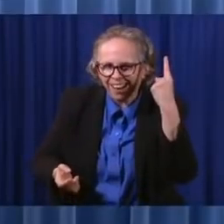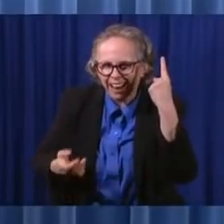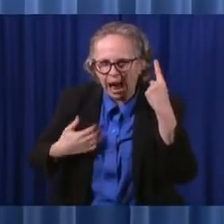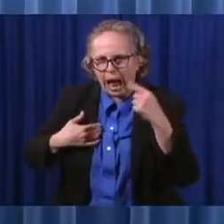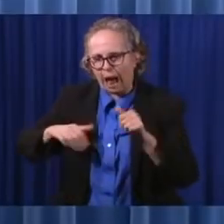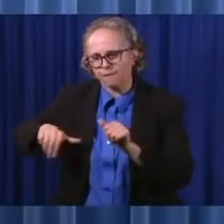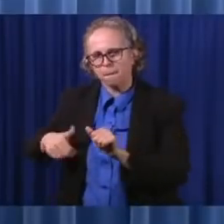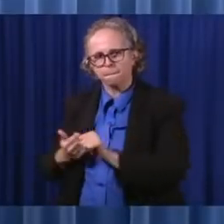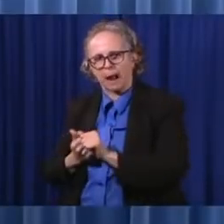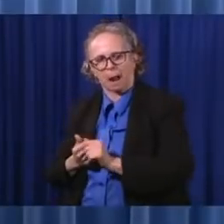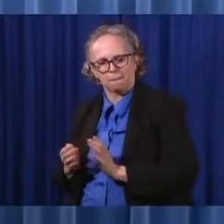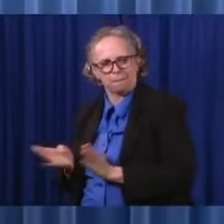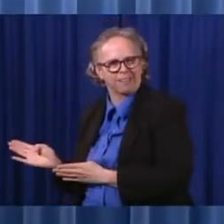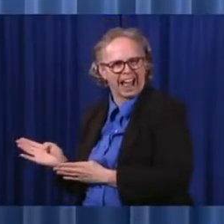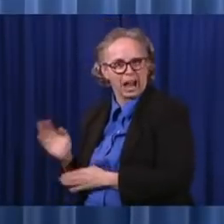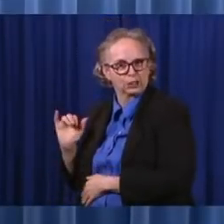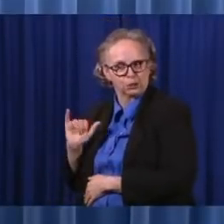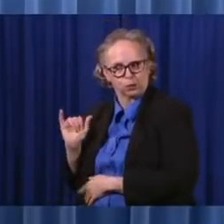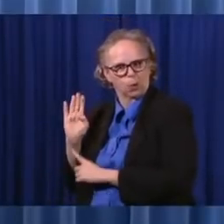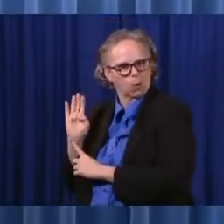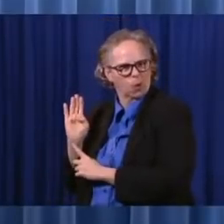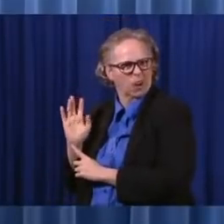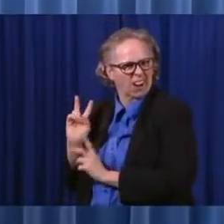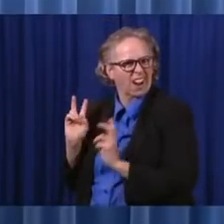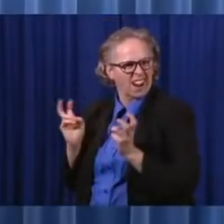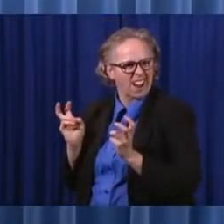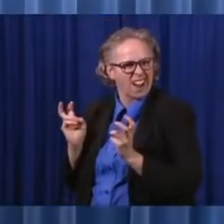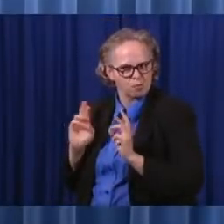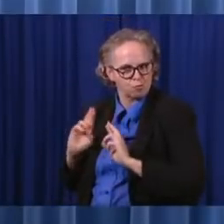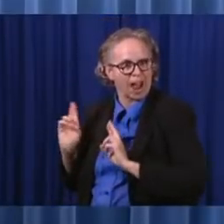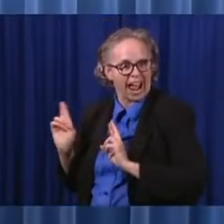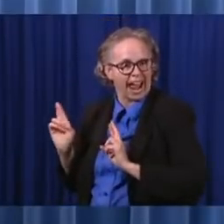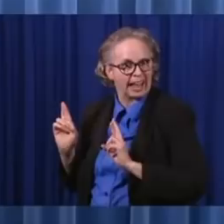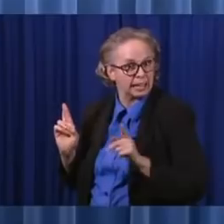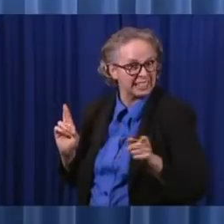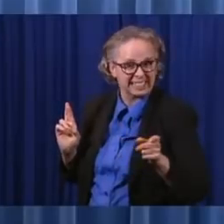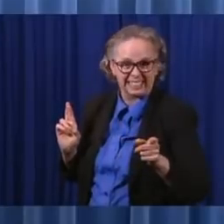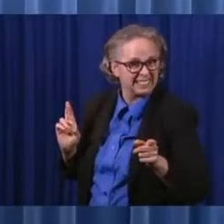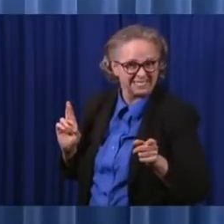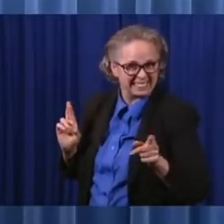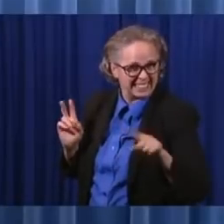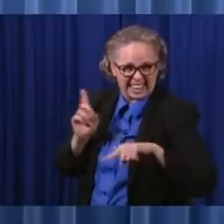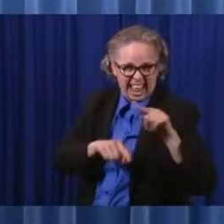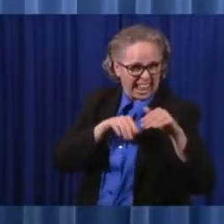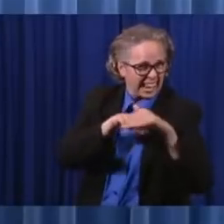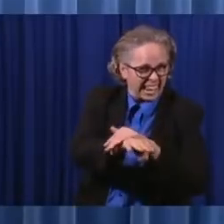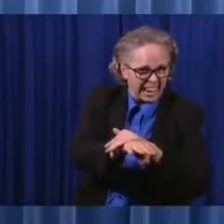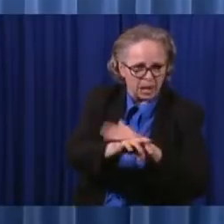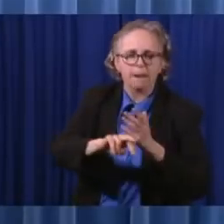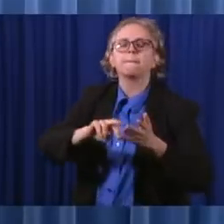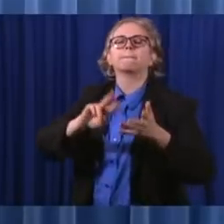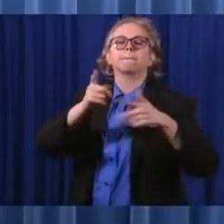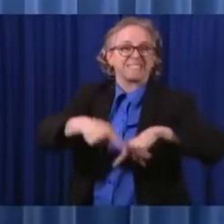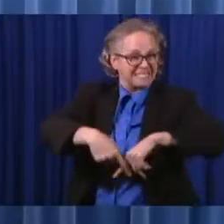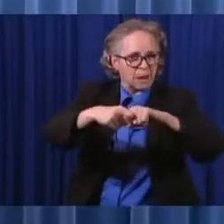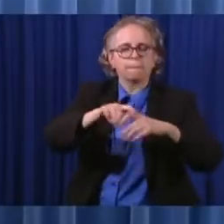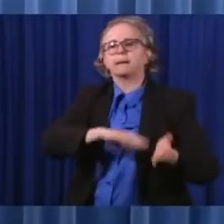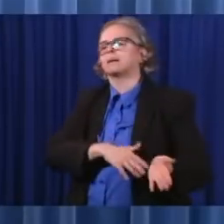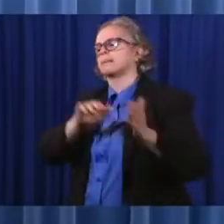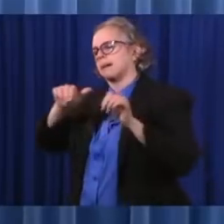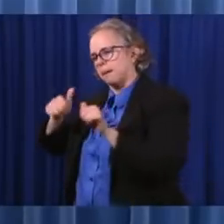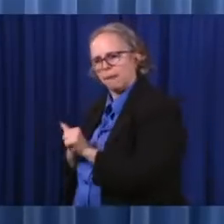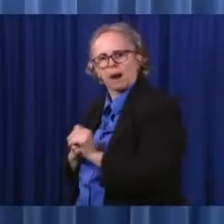they have to pull back. They all have contingency plans, but they all are planning, best of my knowledge, to start up in the fall